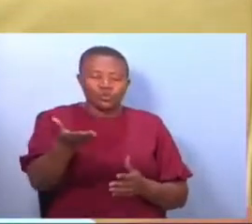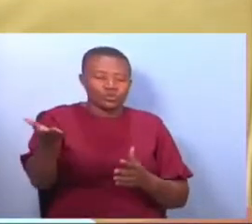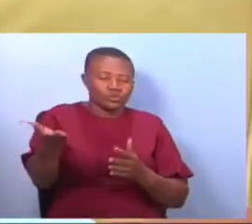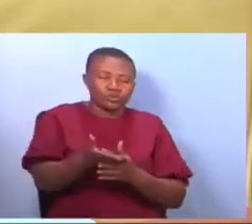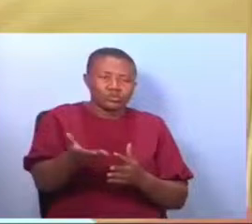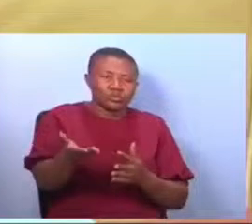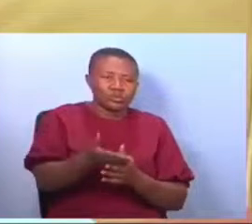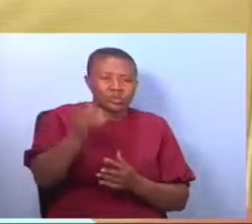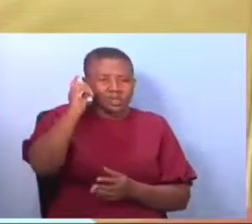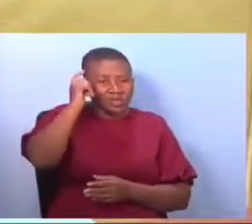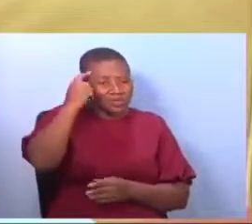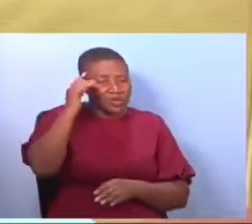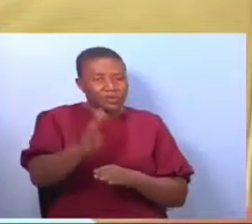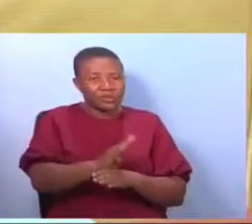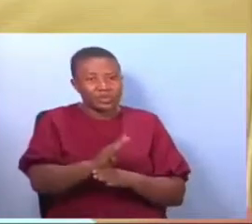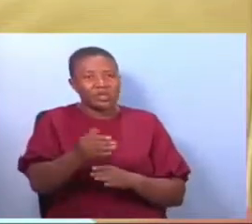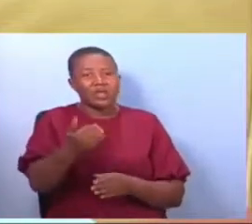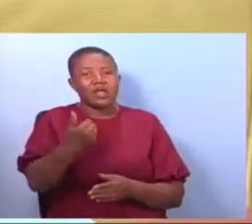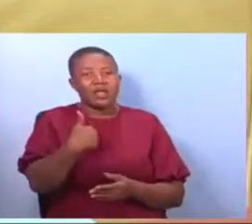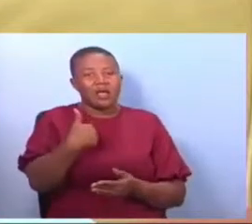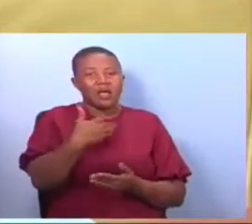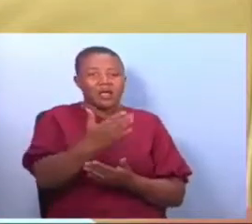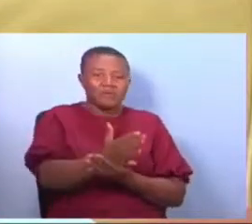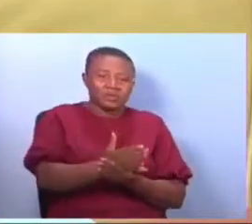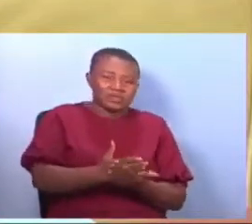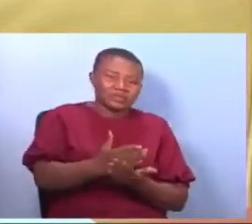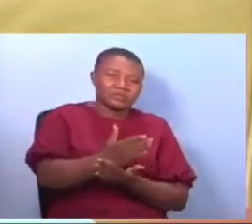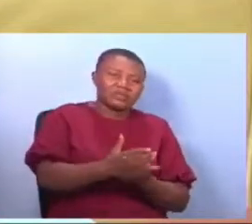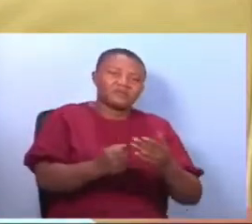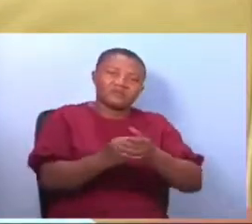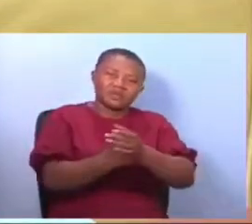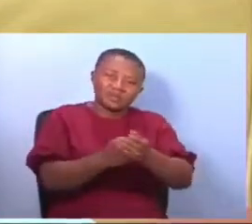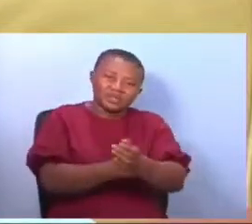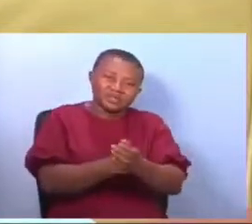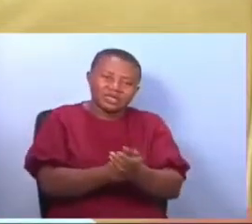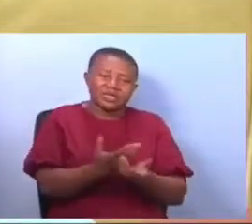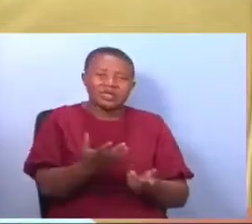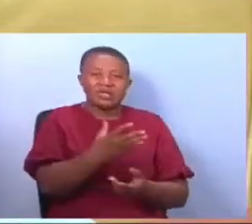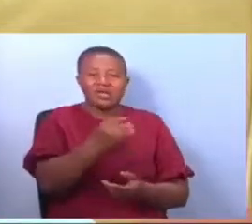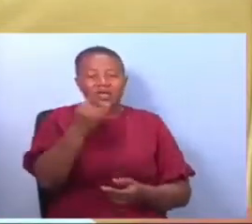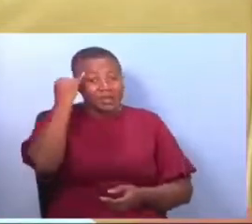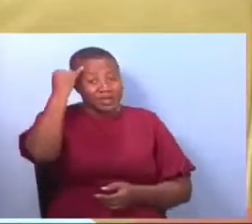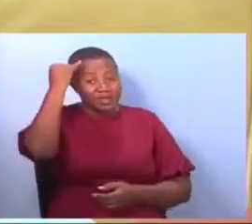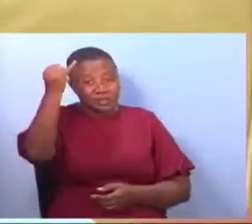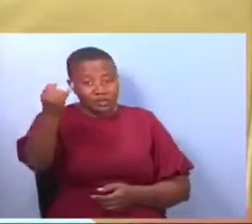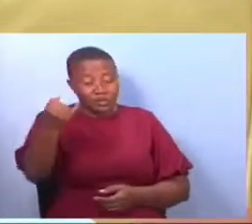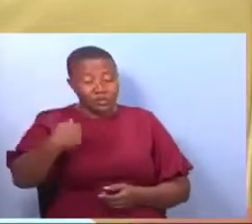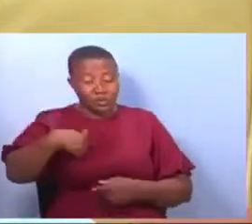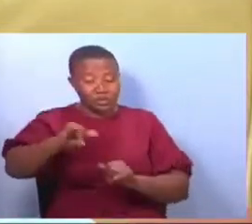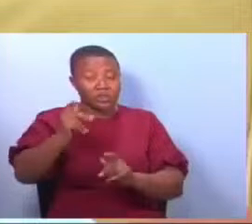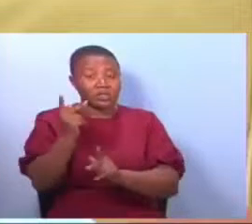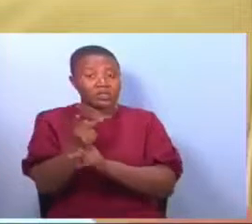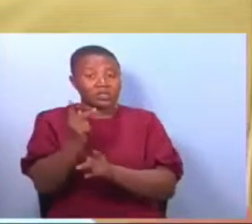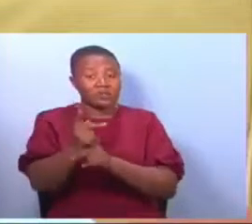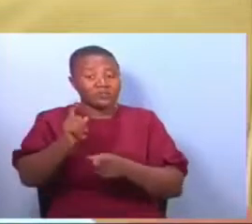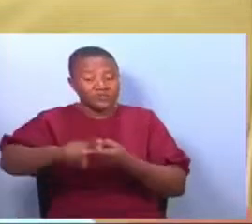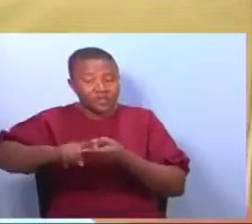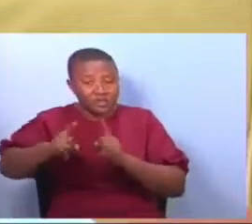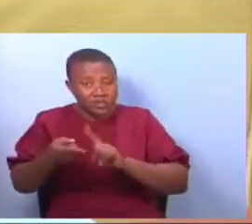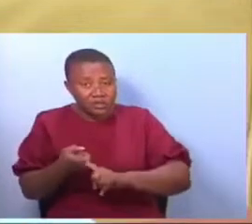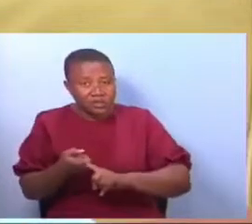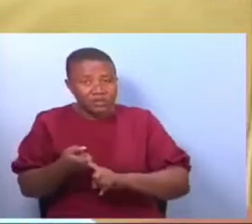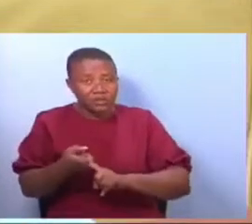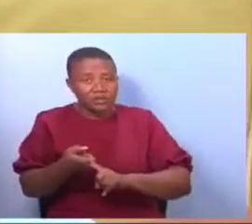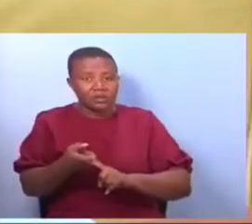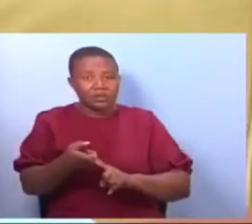are fundamental and ideological disagreements. We'll keep friendship, but make our case and